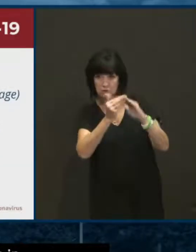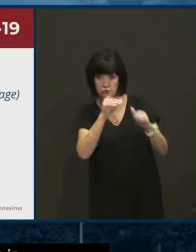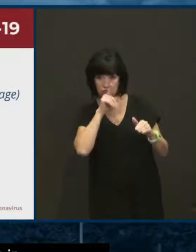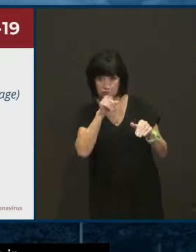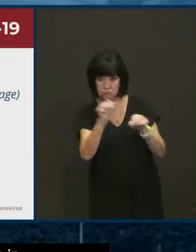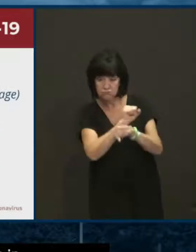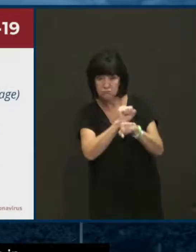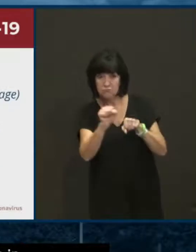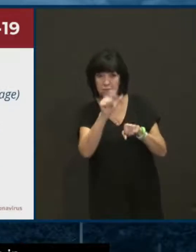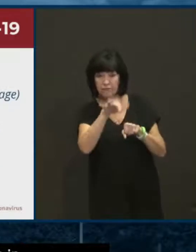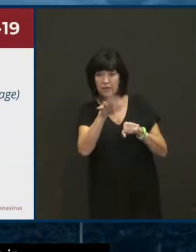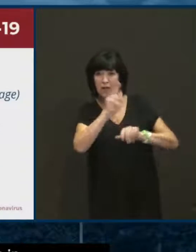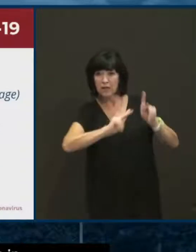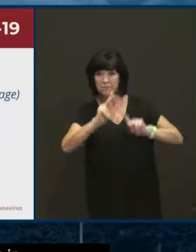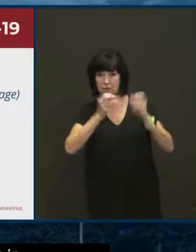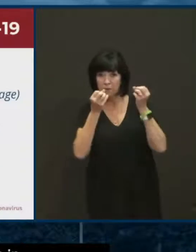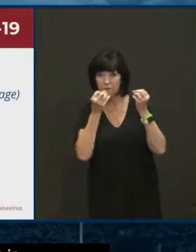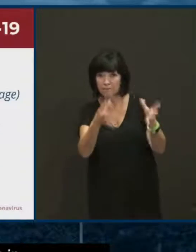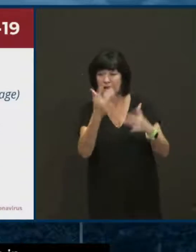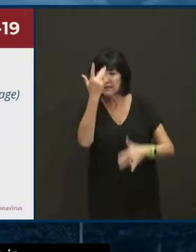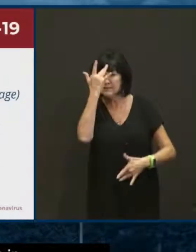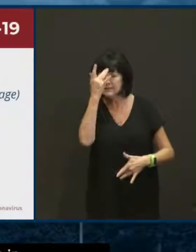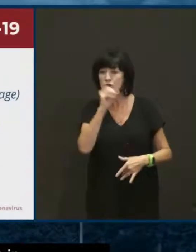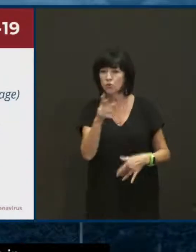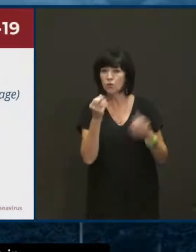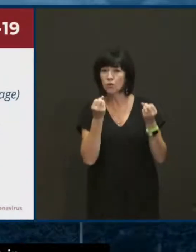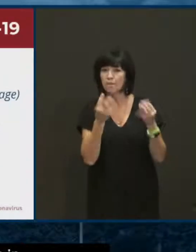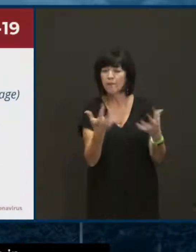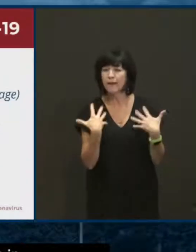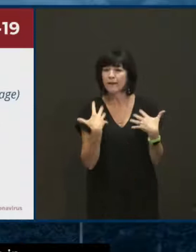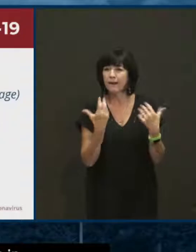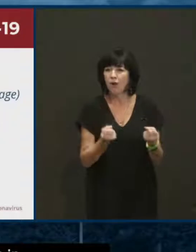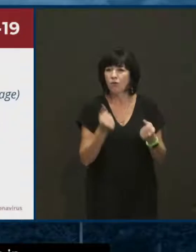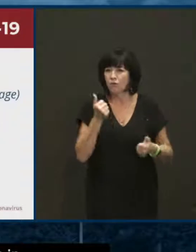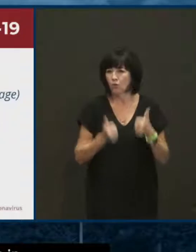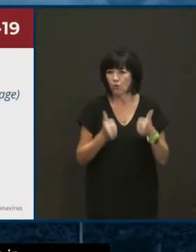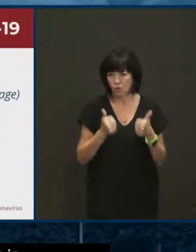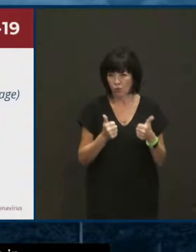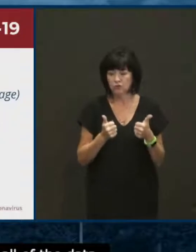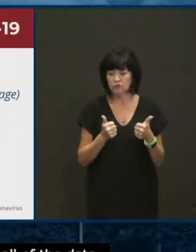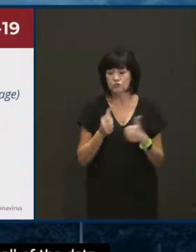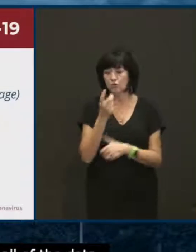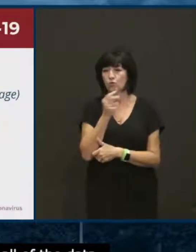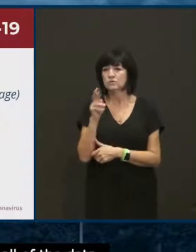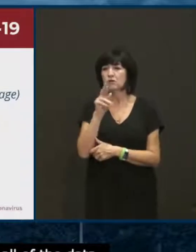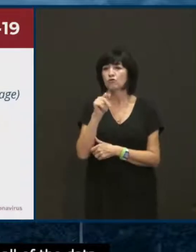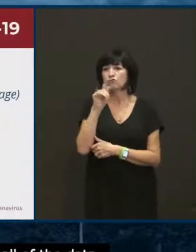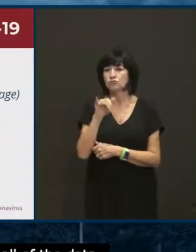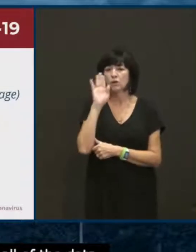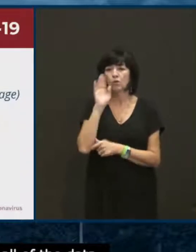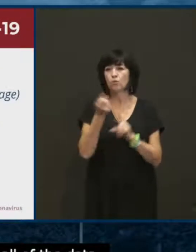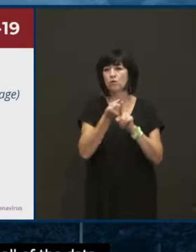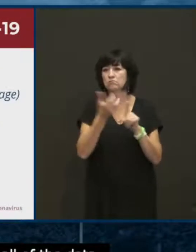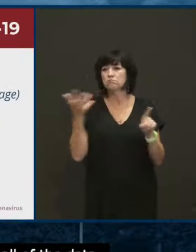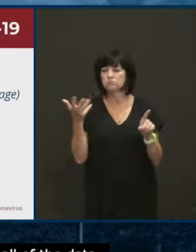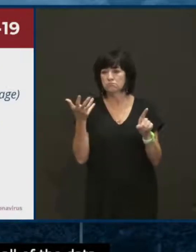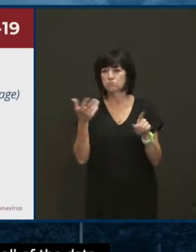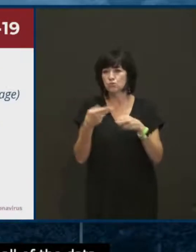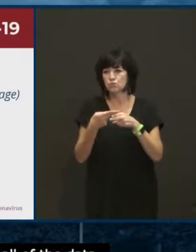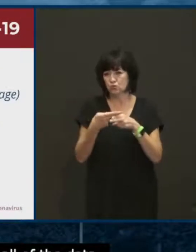data that we have, and we're continuing to do that, and Dr. Rattay will talk more about that in a few